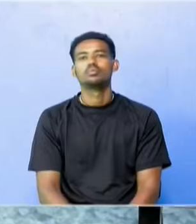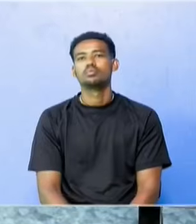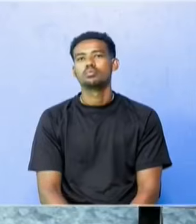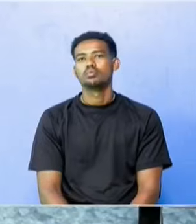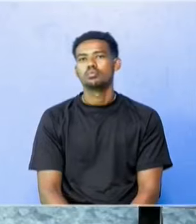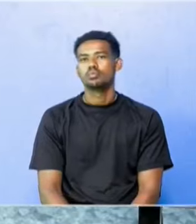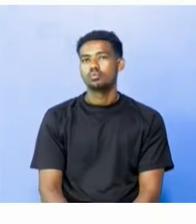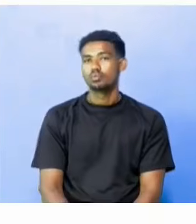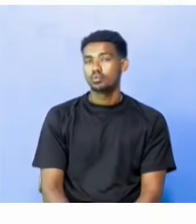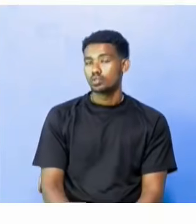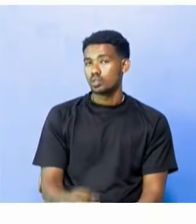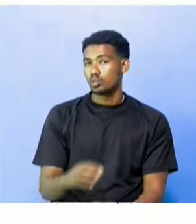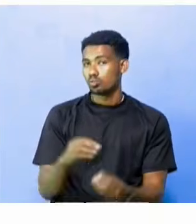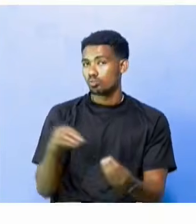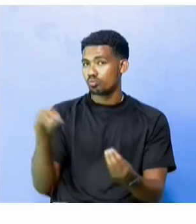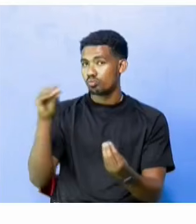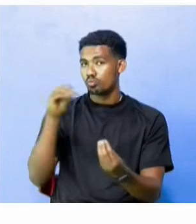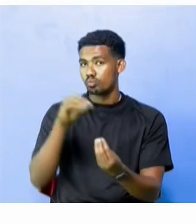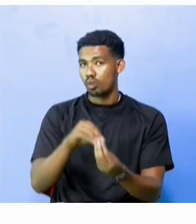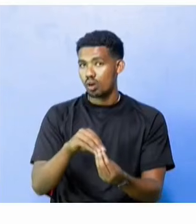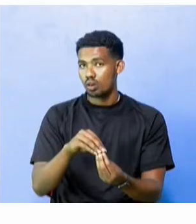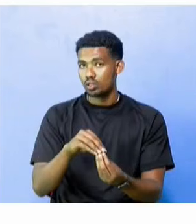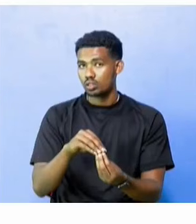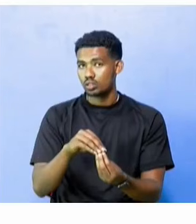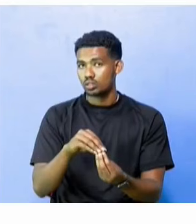yeah, more